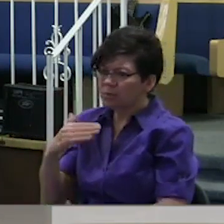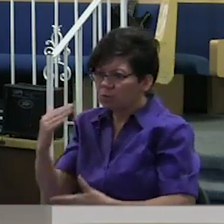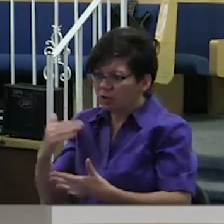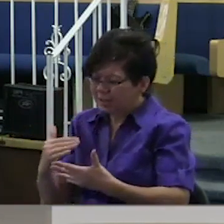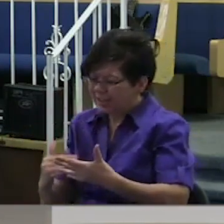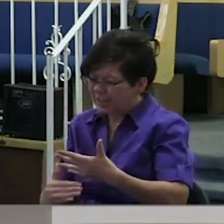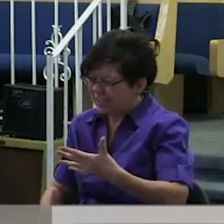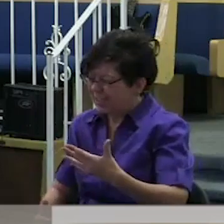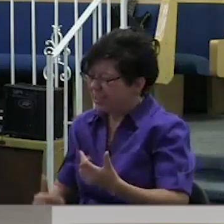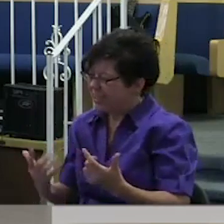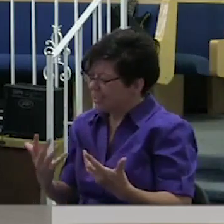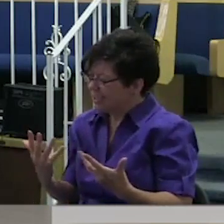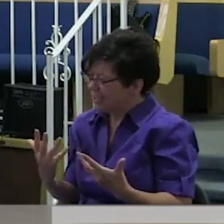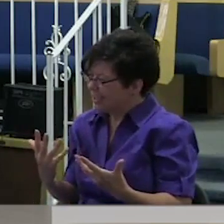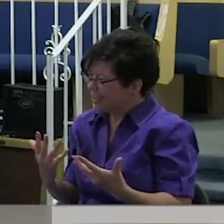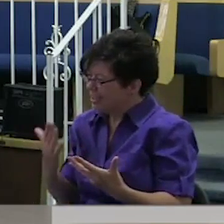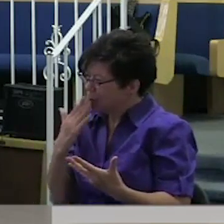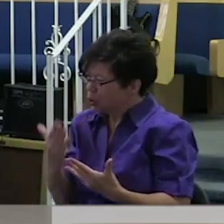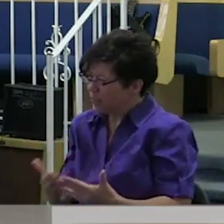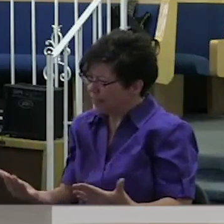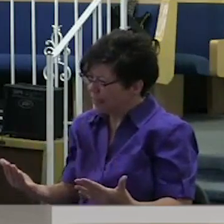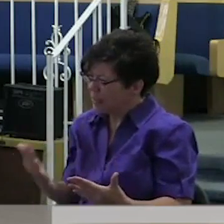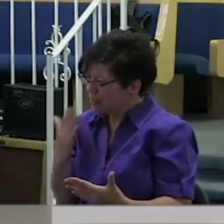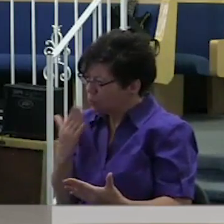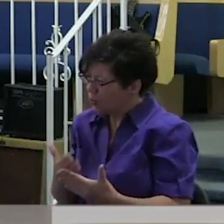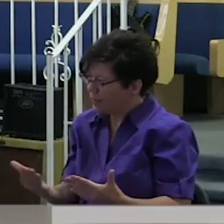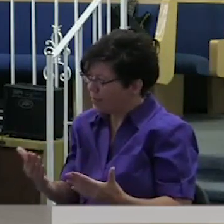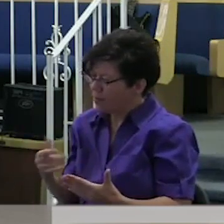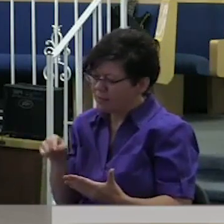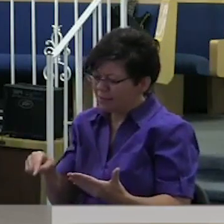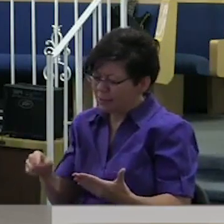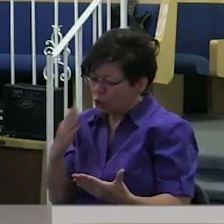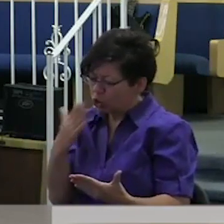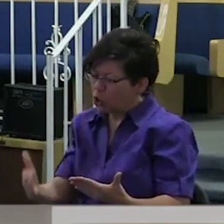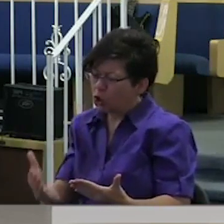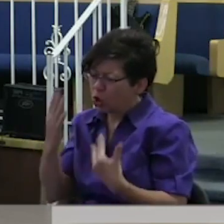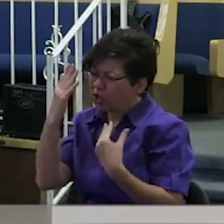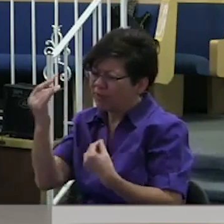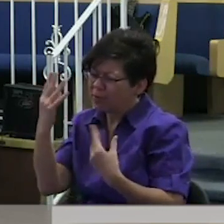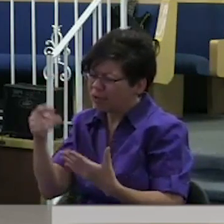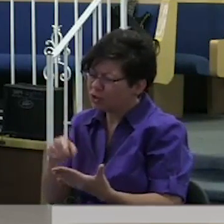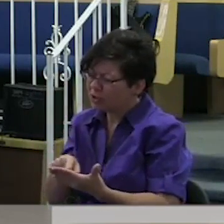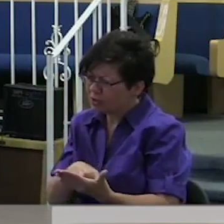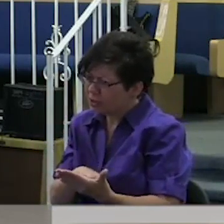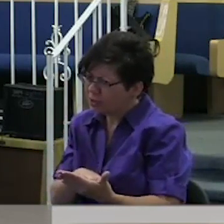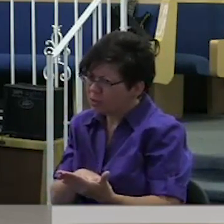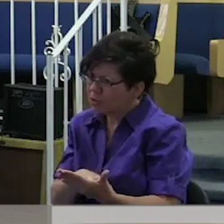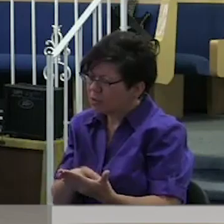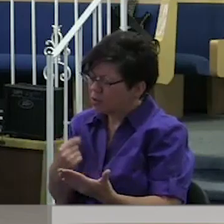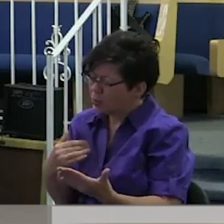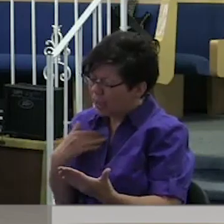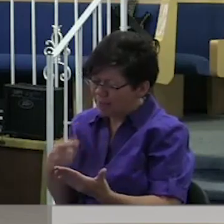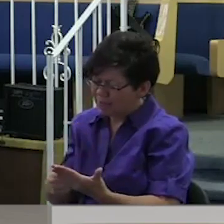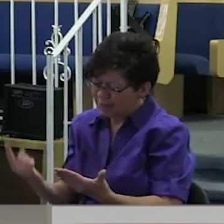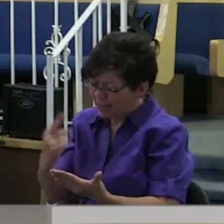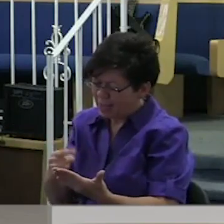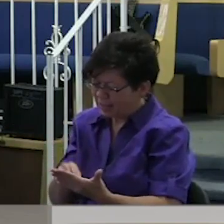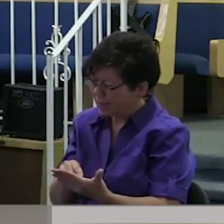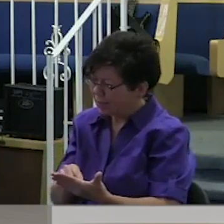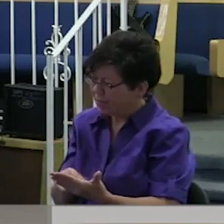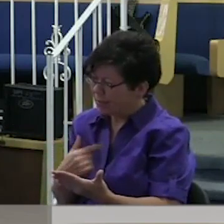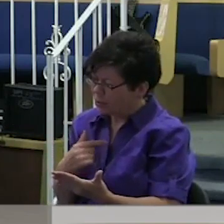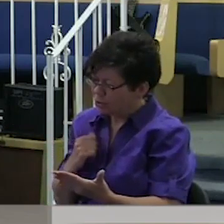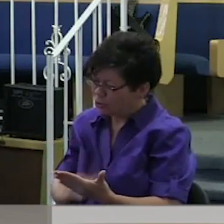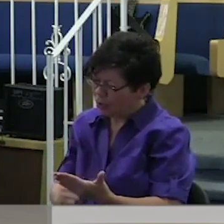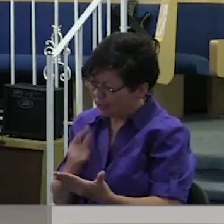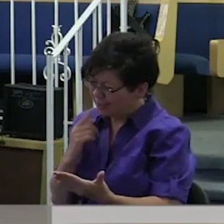this. It's a good thing. This is some good informative information that we have here today. We're just going to